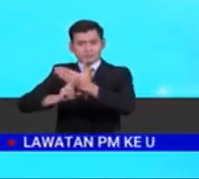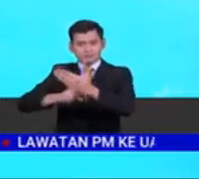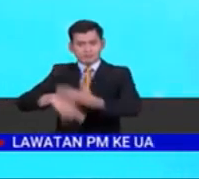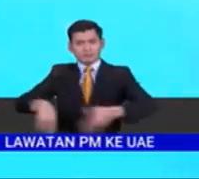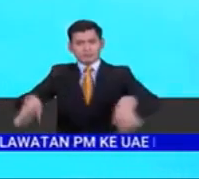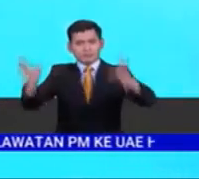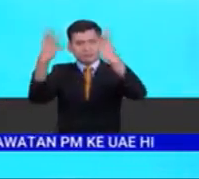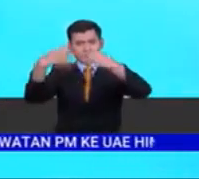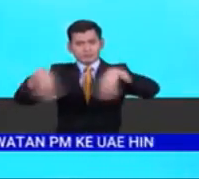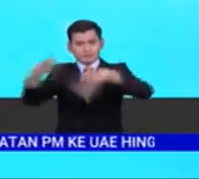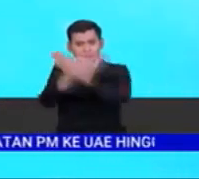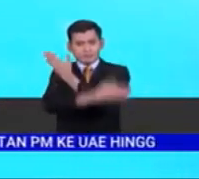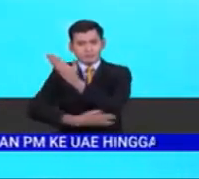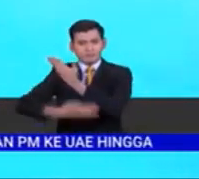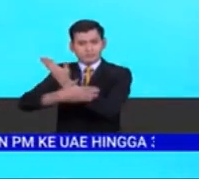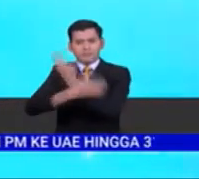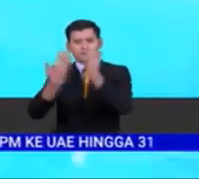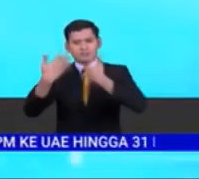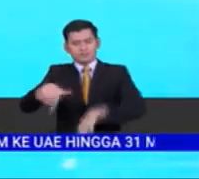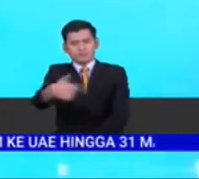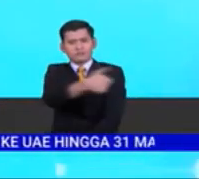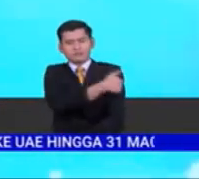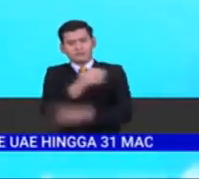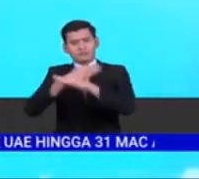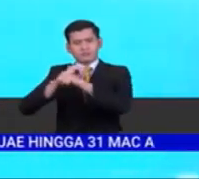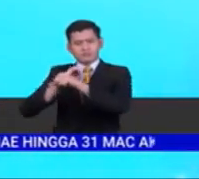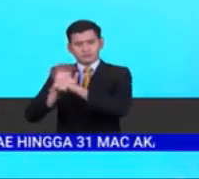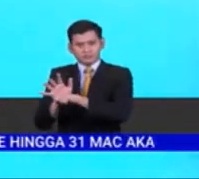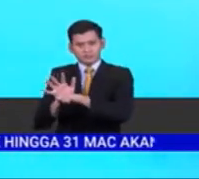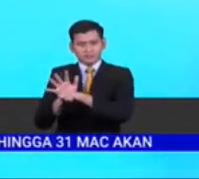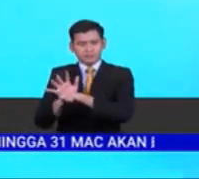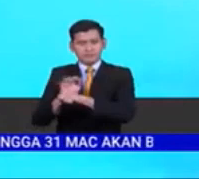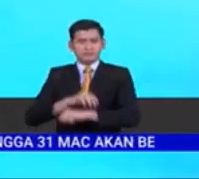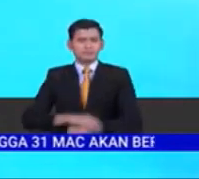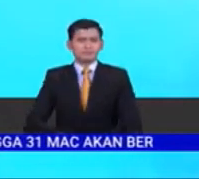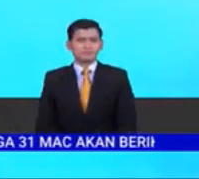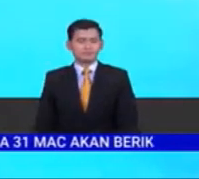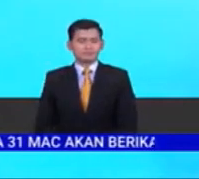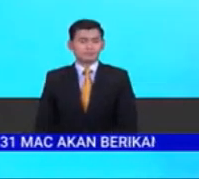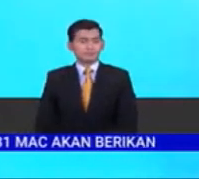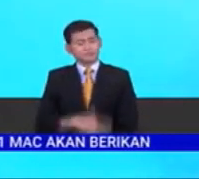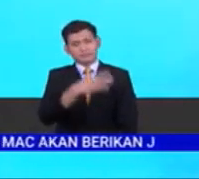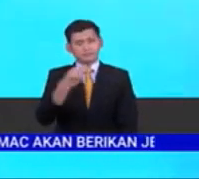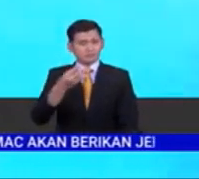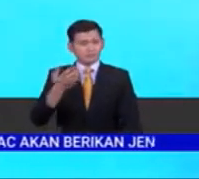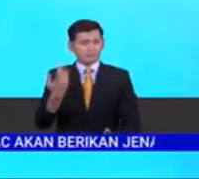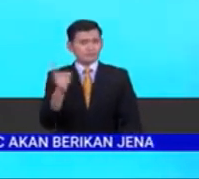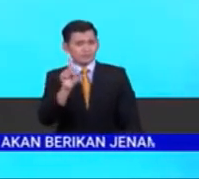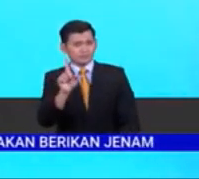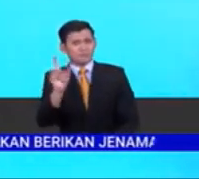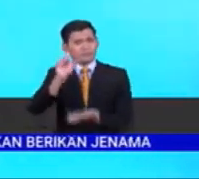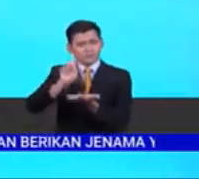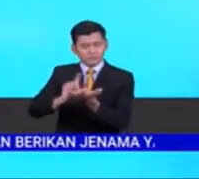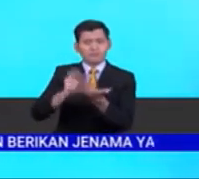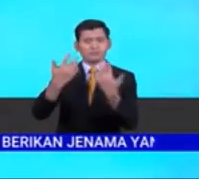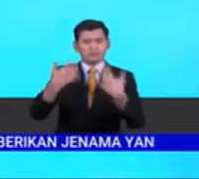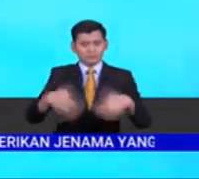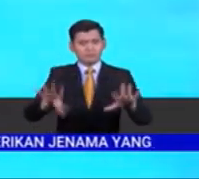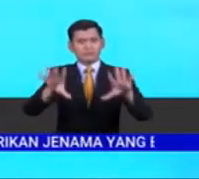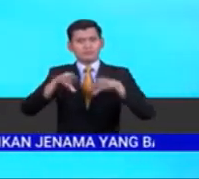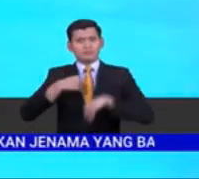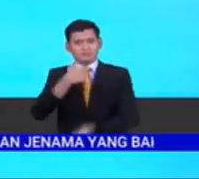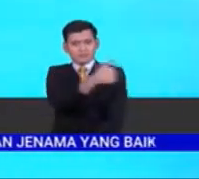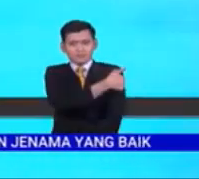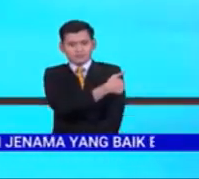been vaccinated with at least one dose of vaccination. In most ASEAN countries, More